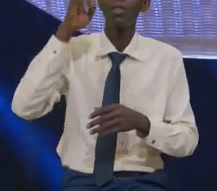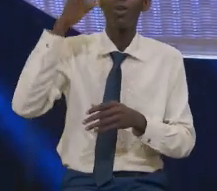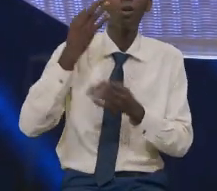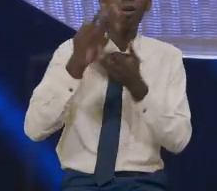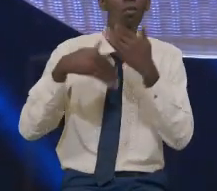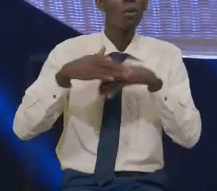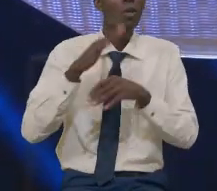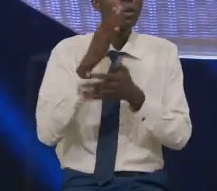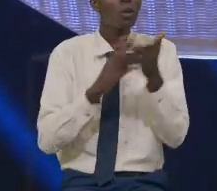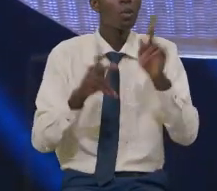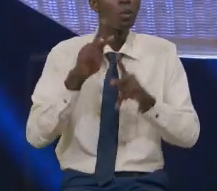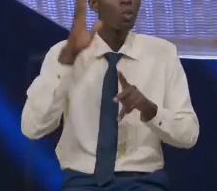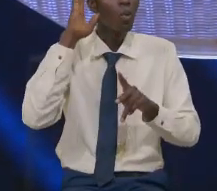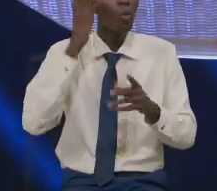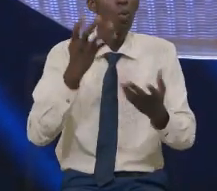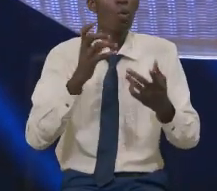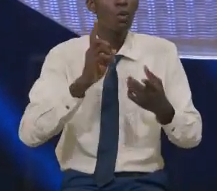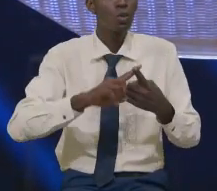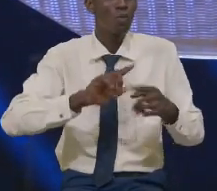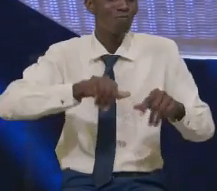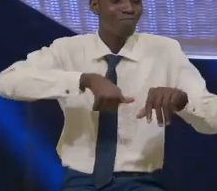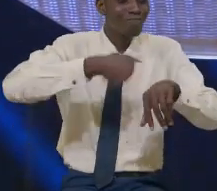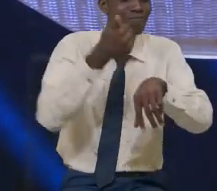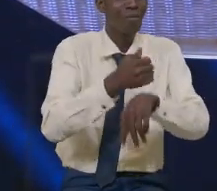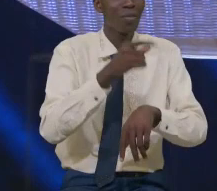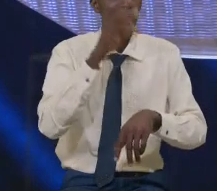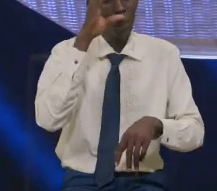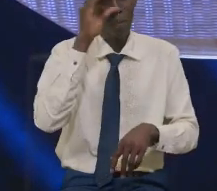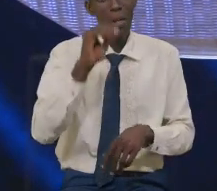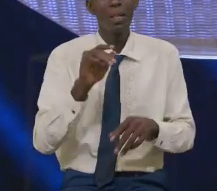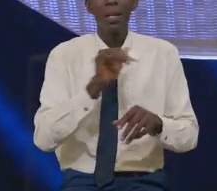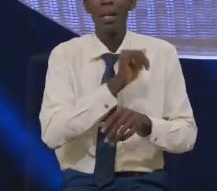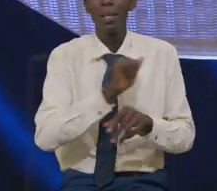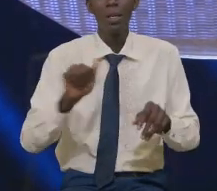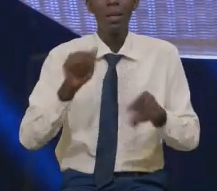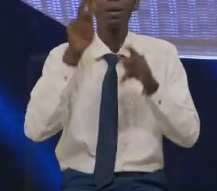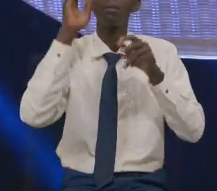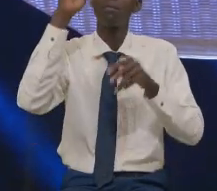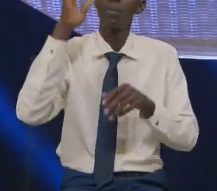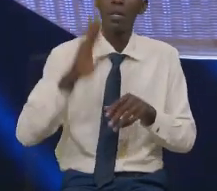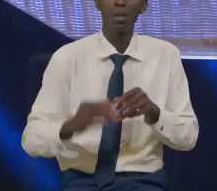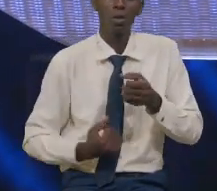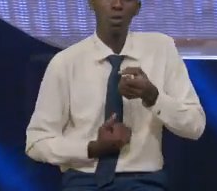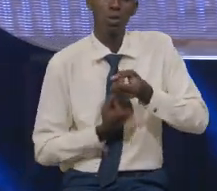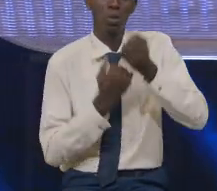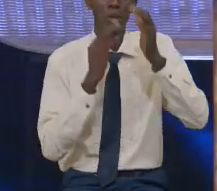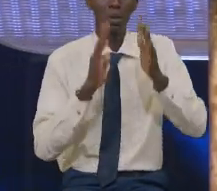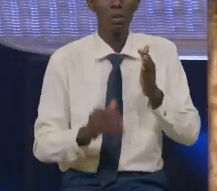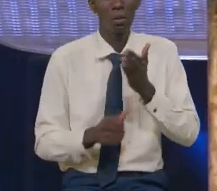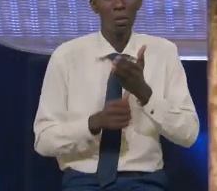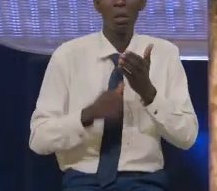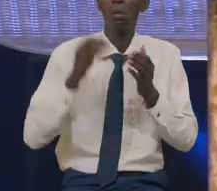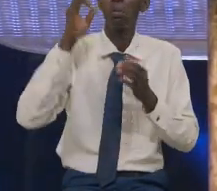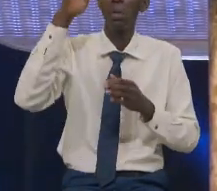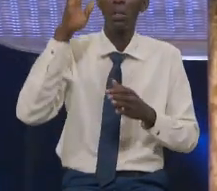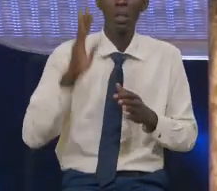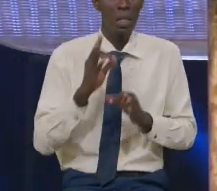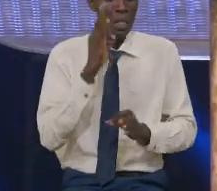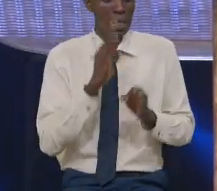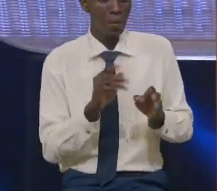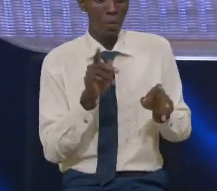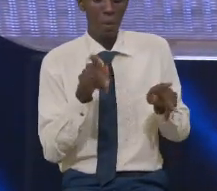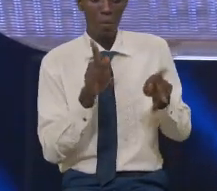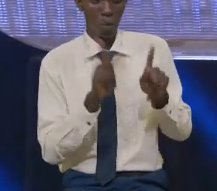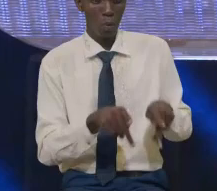make him immediately a pastor, an assistant pastor. If a person like this is made a